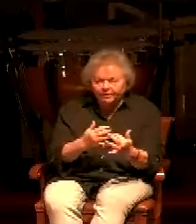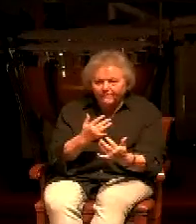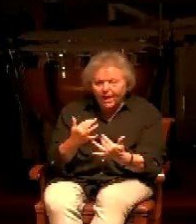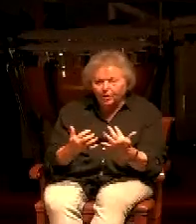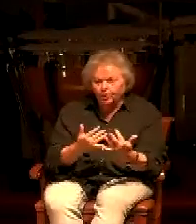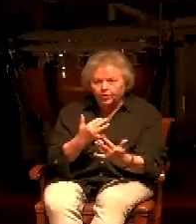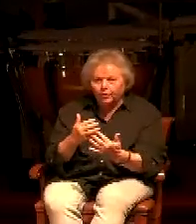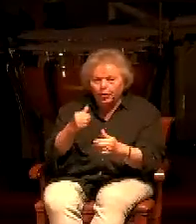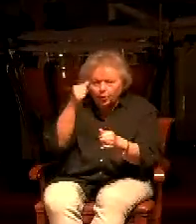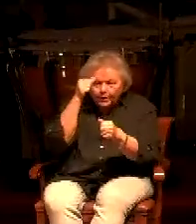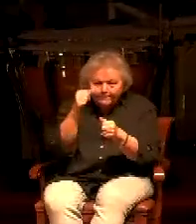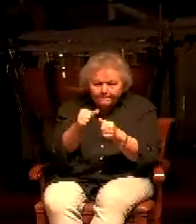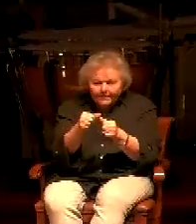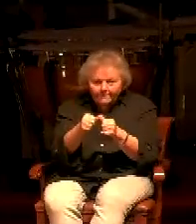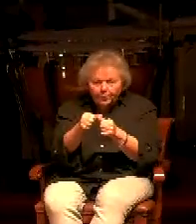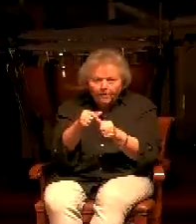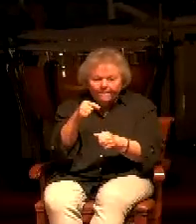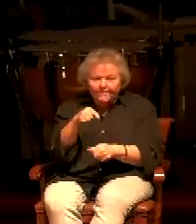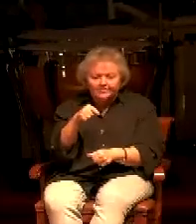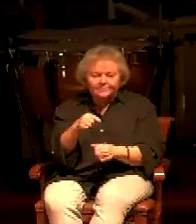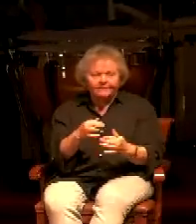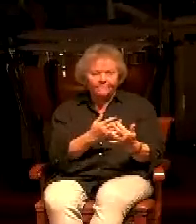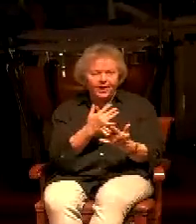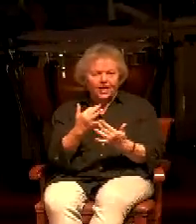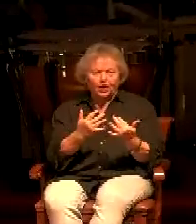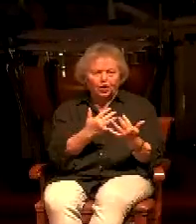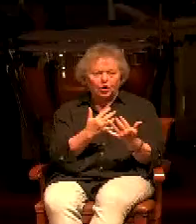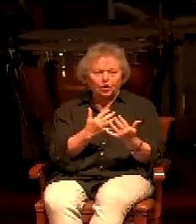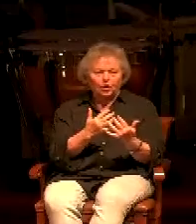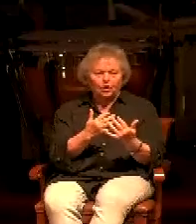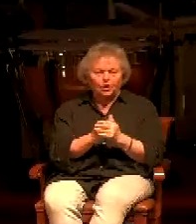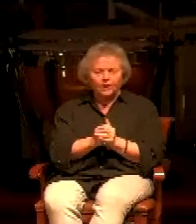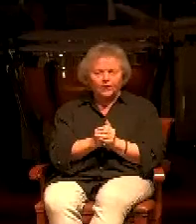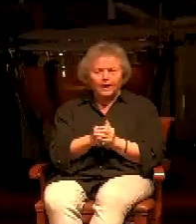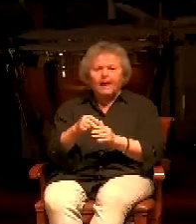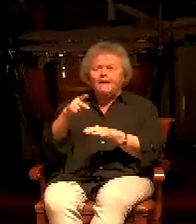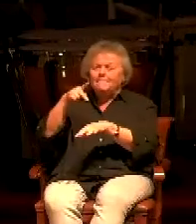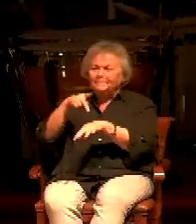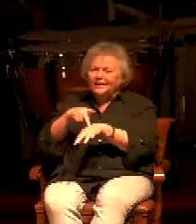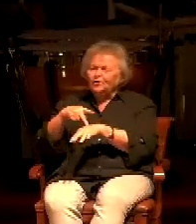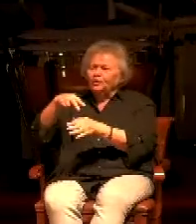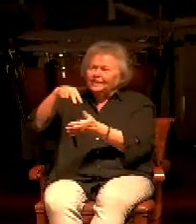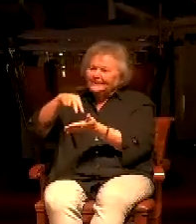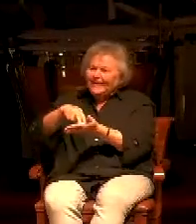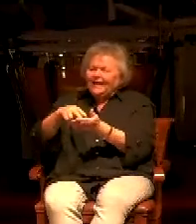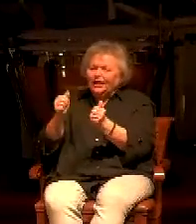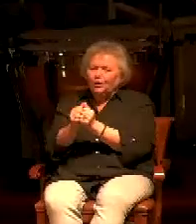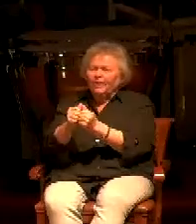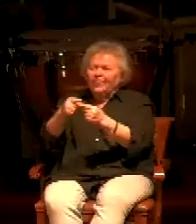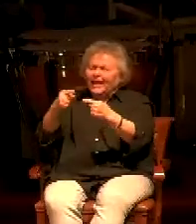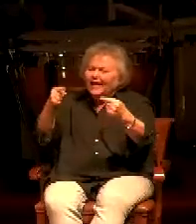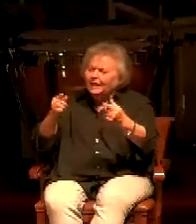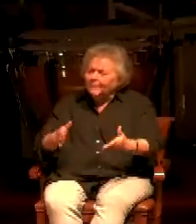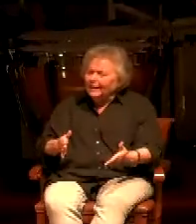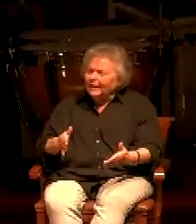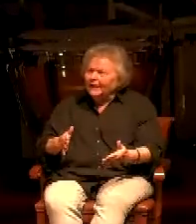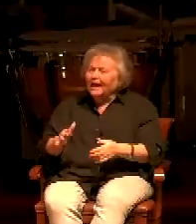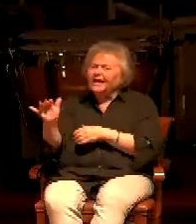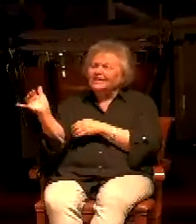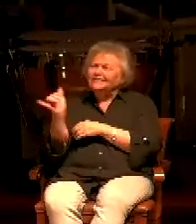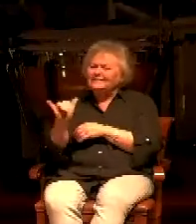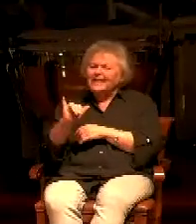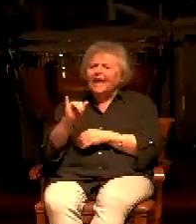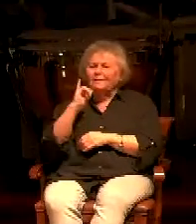what's happening. Peter is now standing with the enemy. Just as Judas walked down the lane